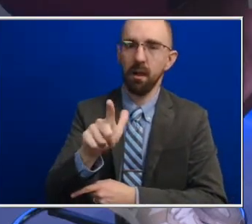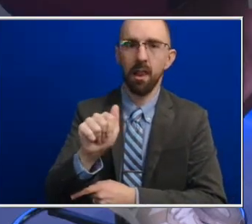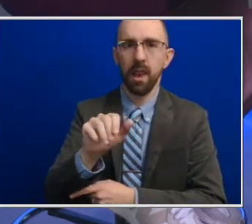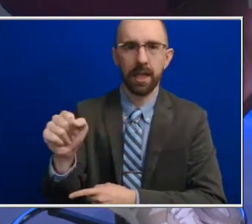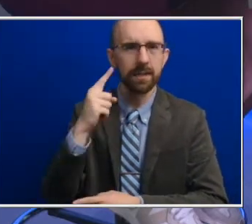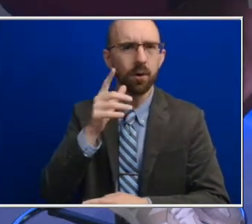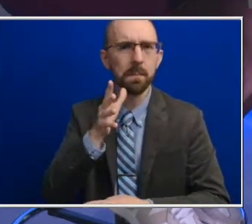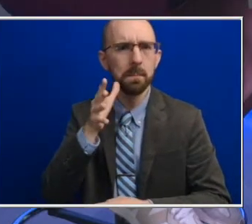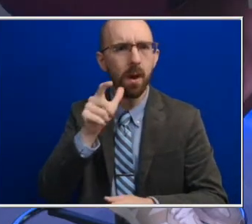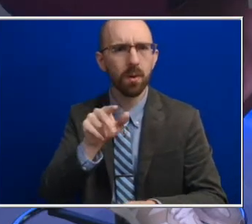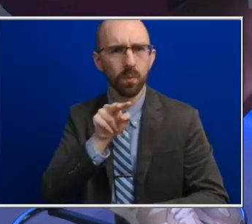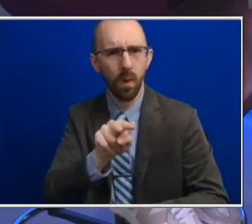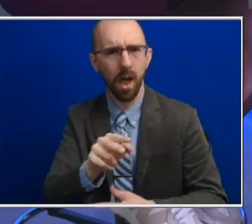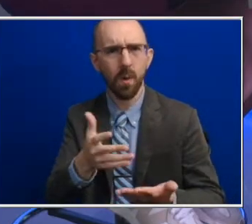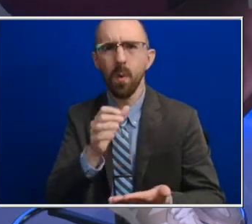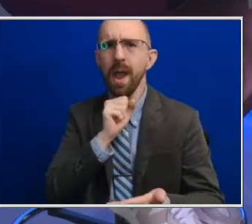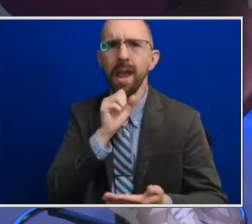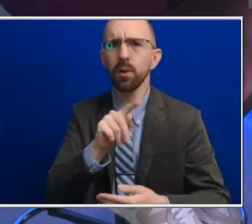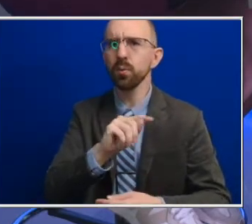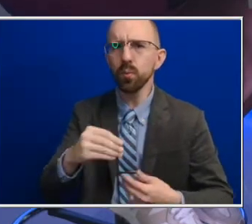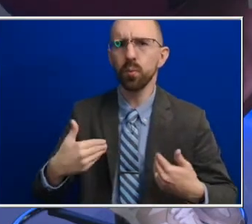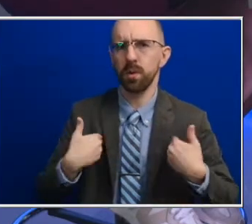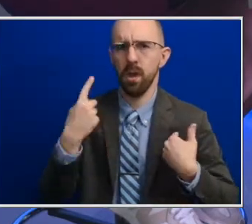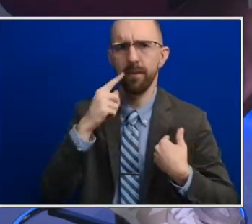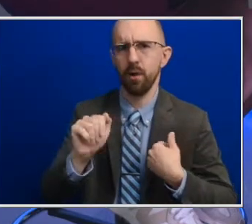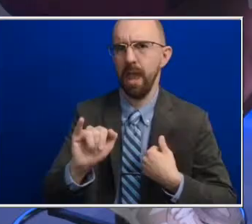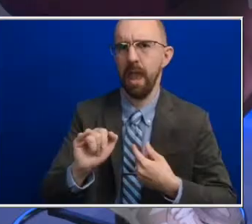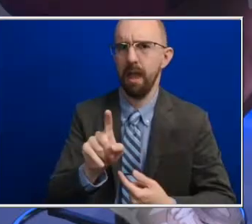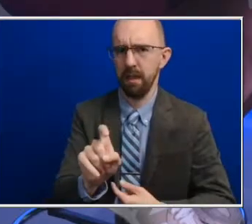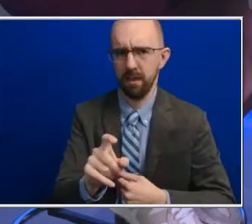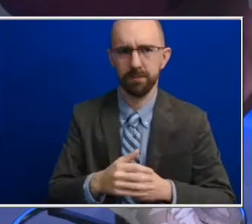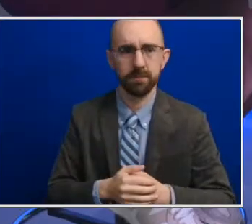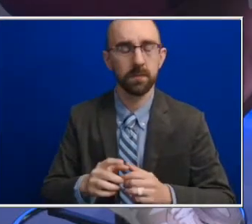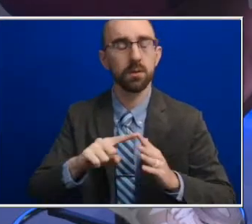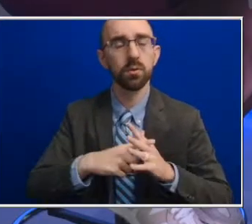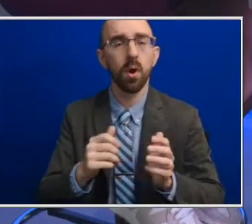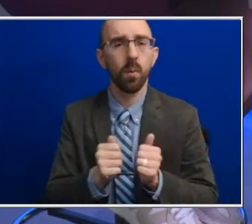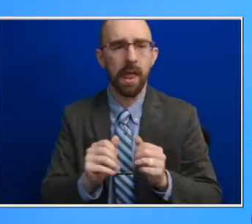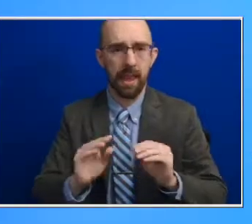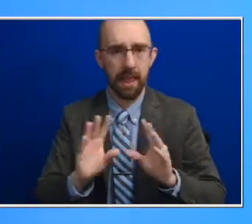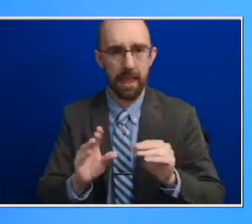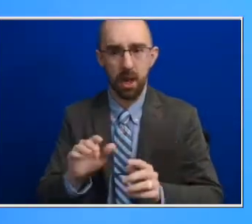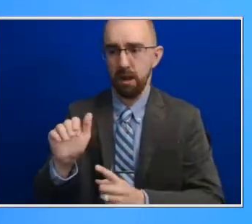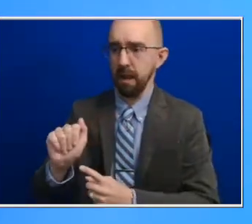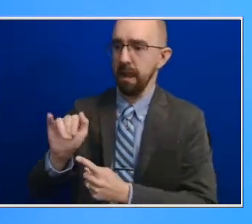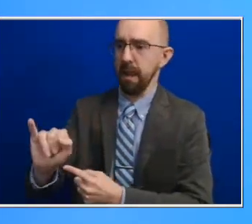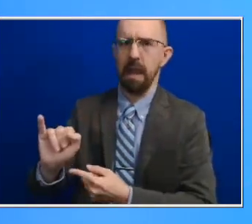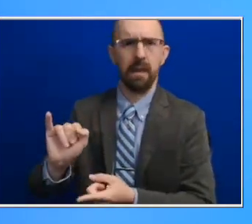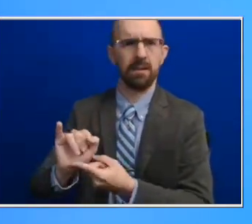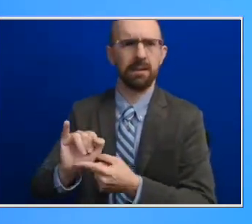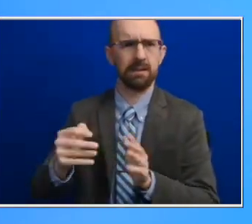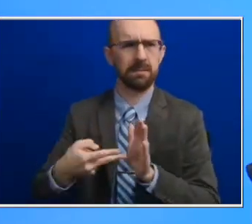is too young to use AI? So to start with, we should be clear when we're saying AI, especially what we're talking about